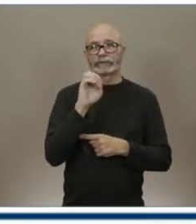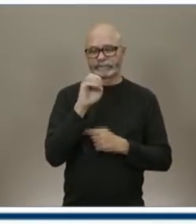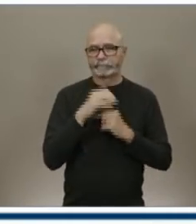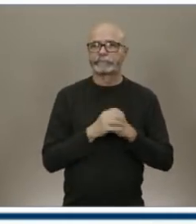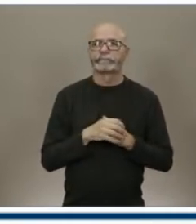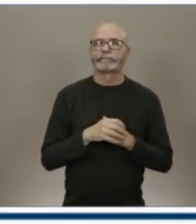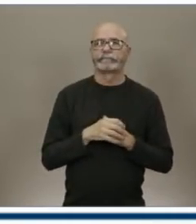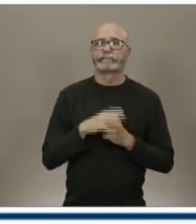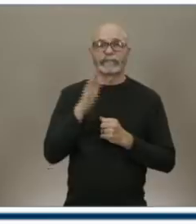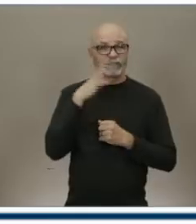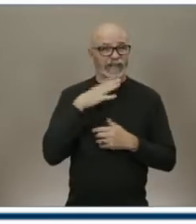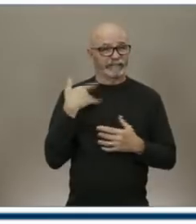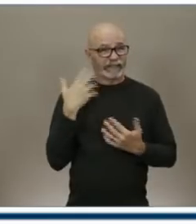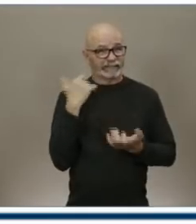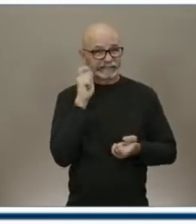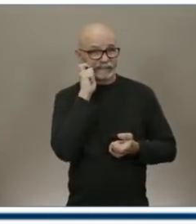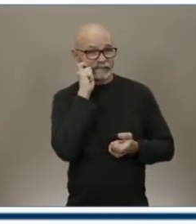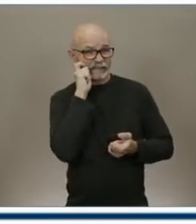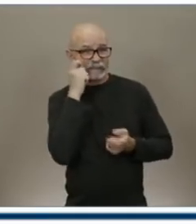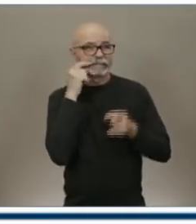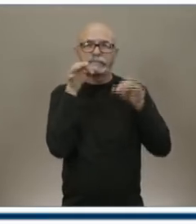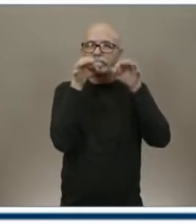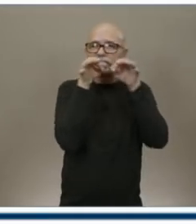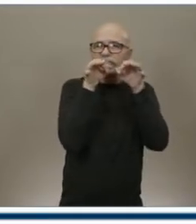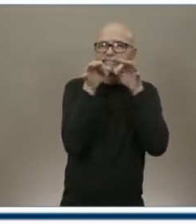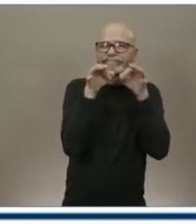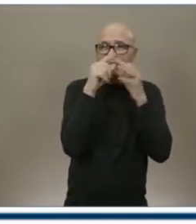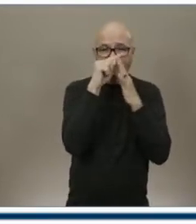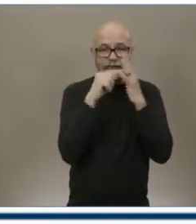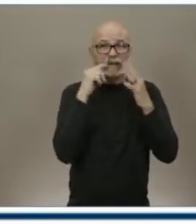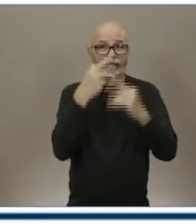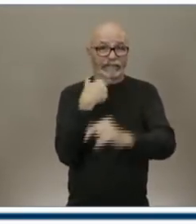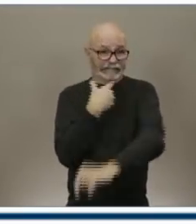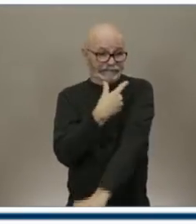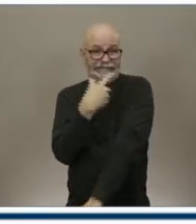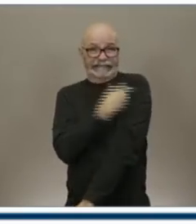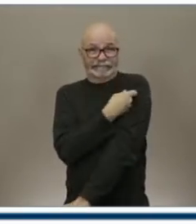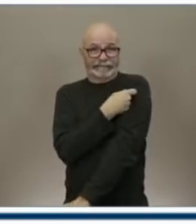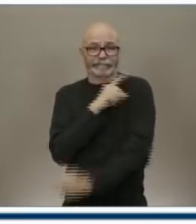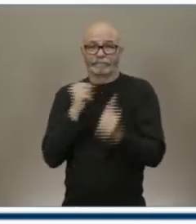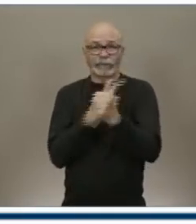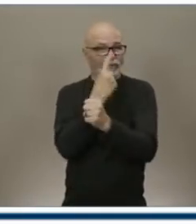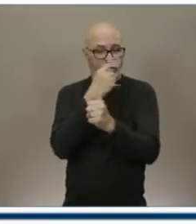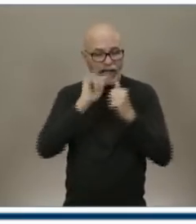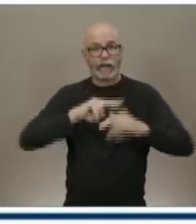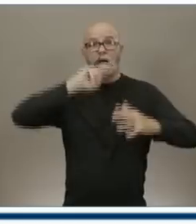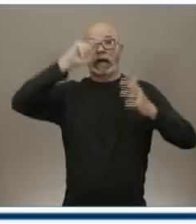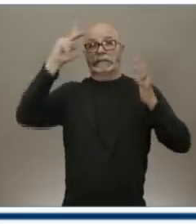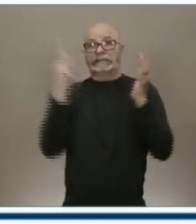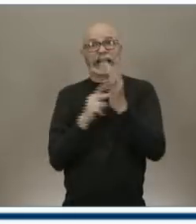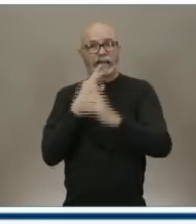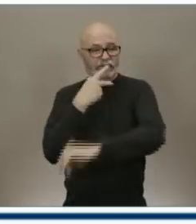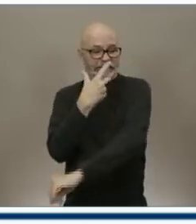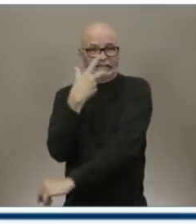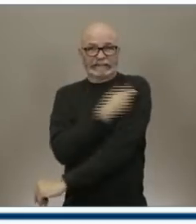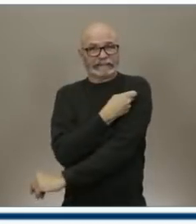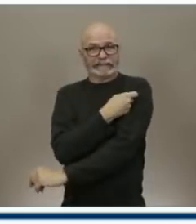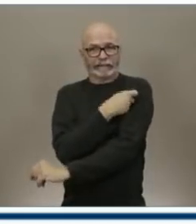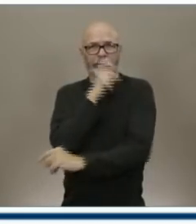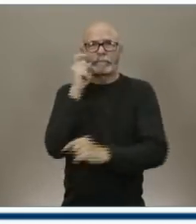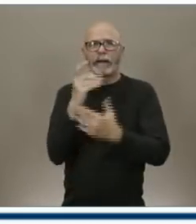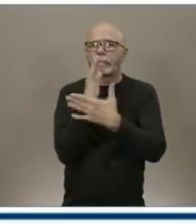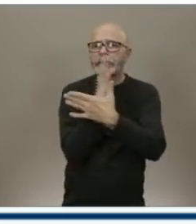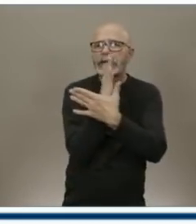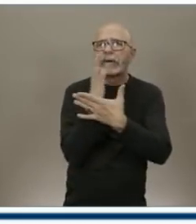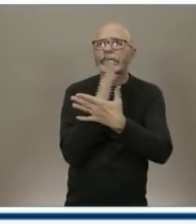to isolate or anything during the process of getting vaccinated? No, thanks for asking the question. This new technology,